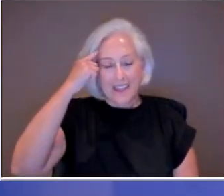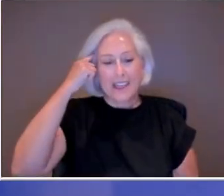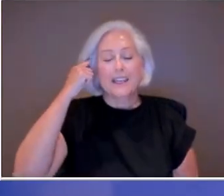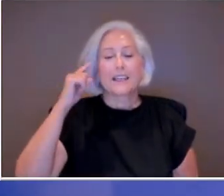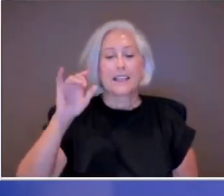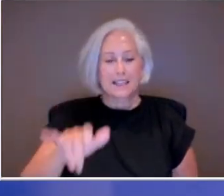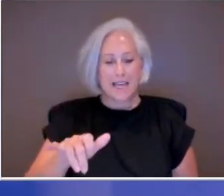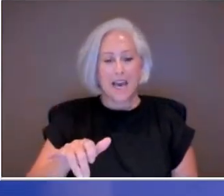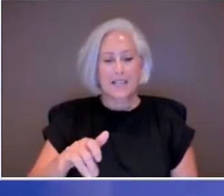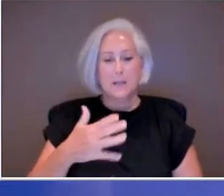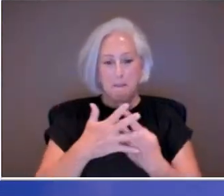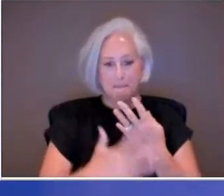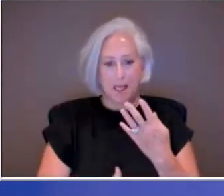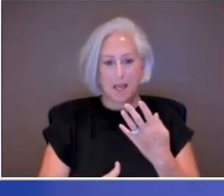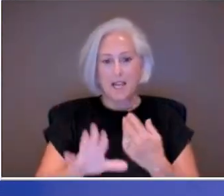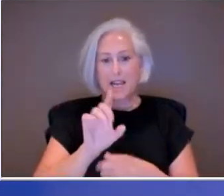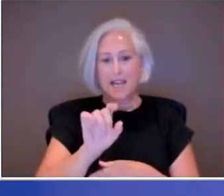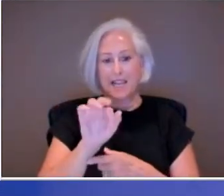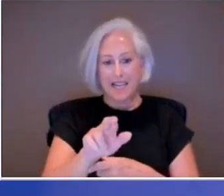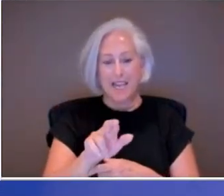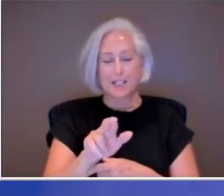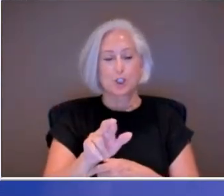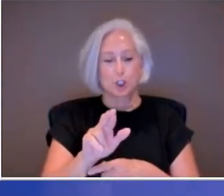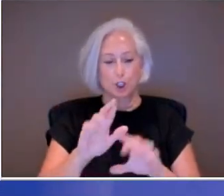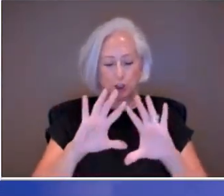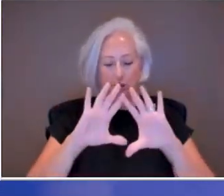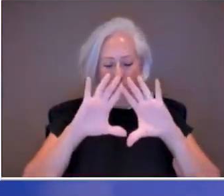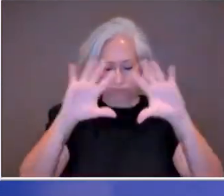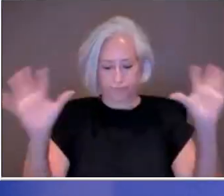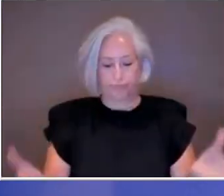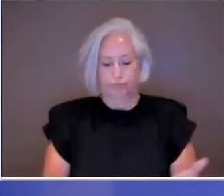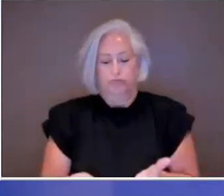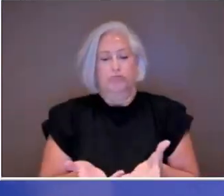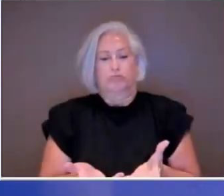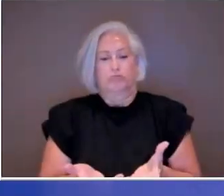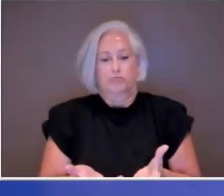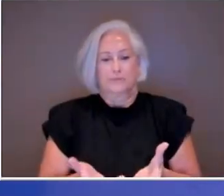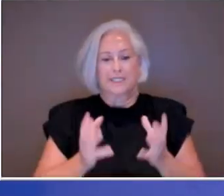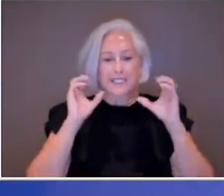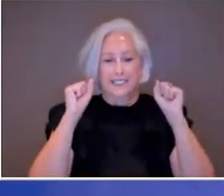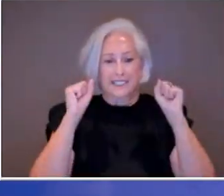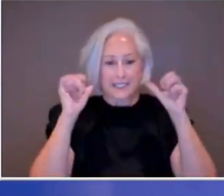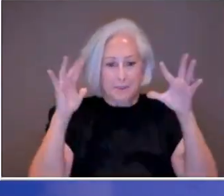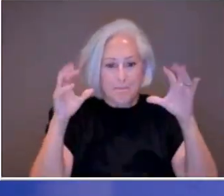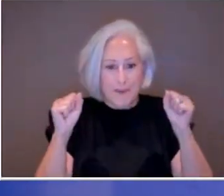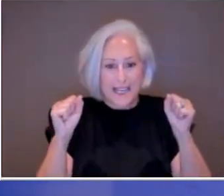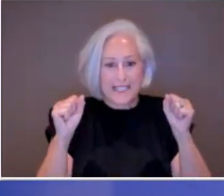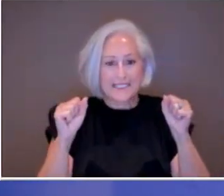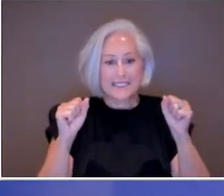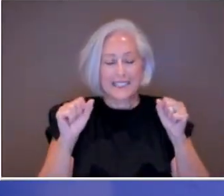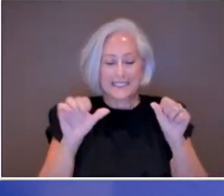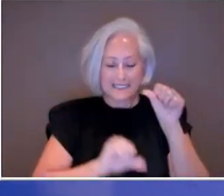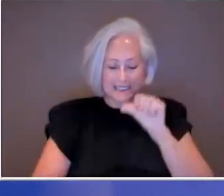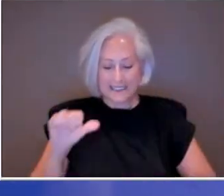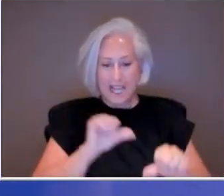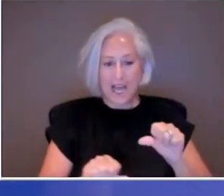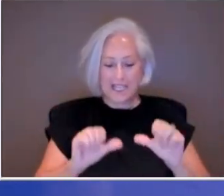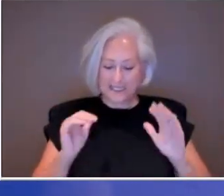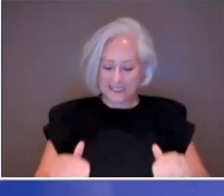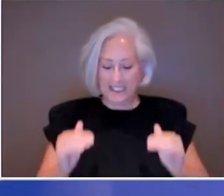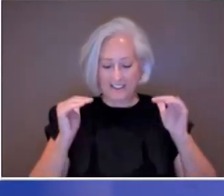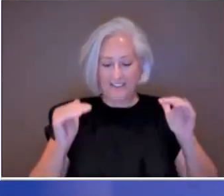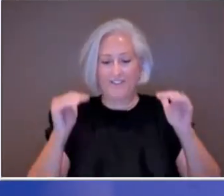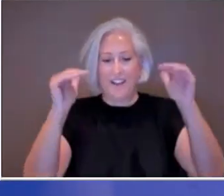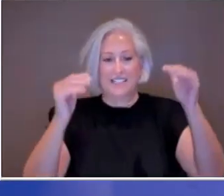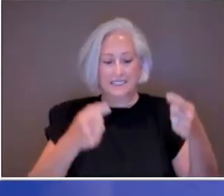blood cancer world, there are incredible scientific changes and advances happening.